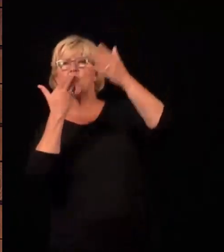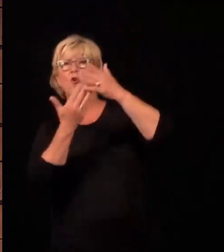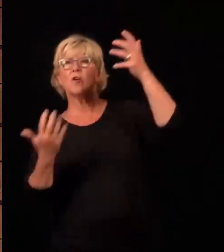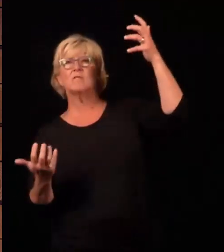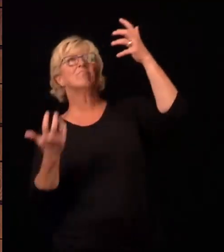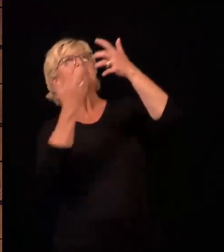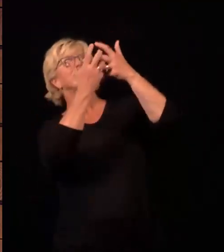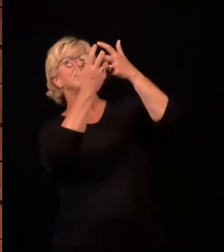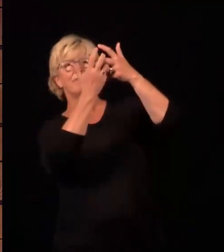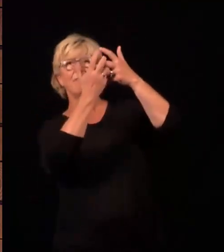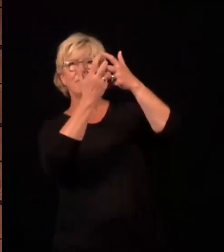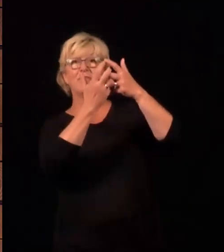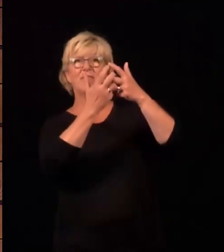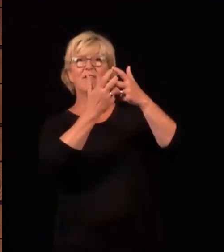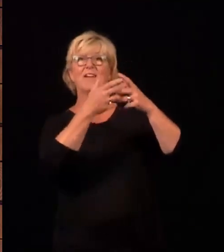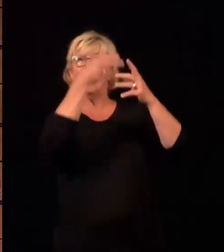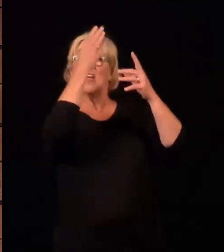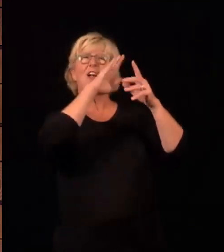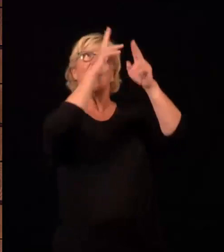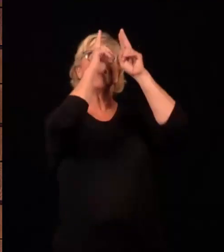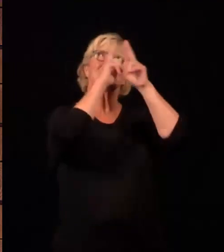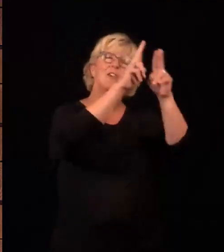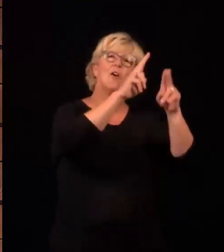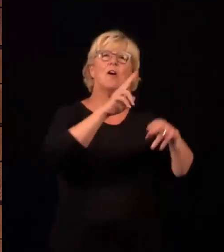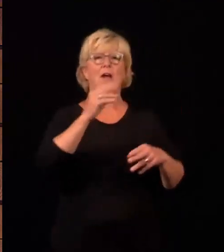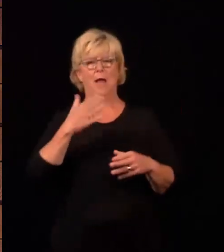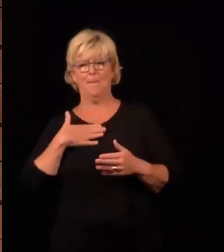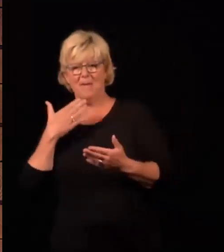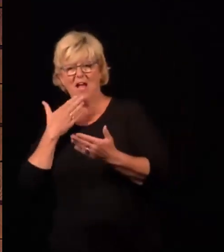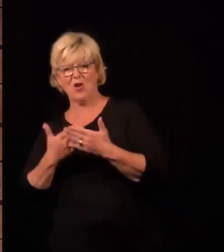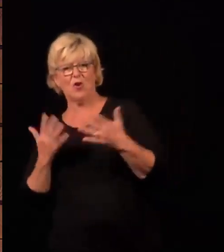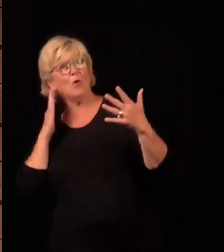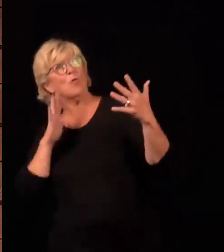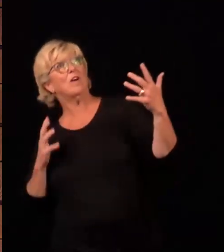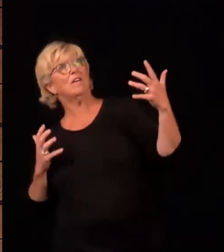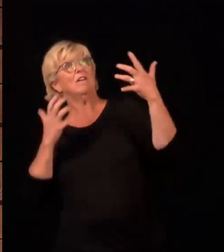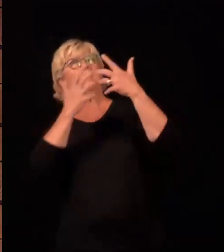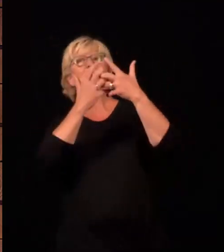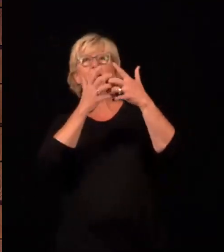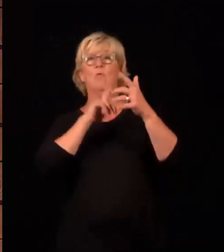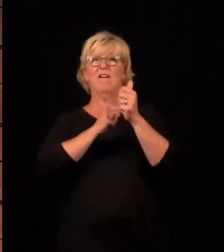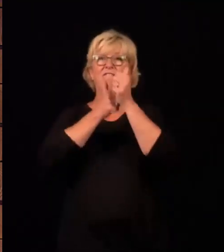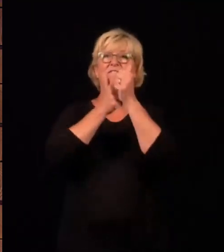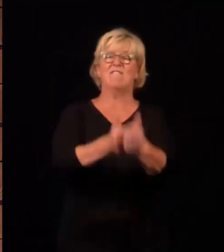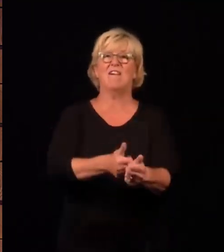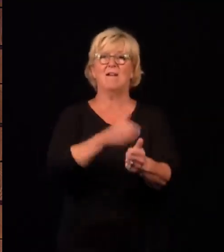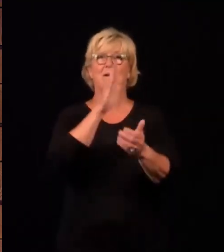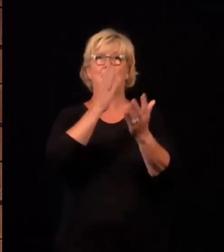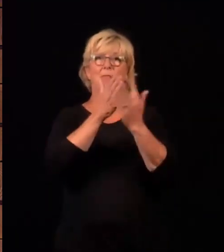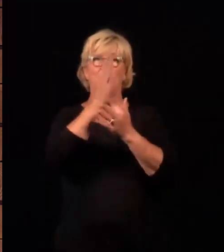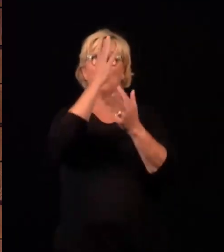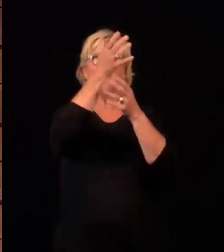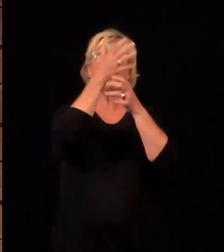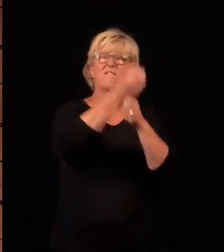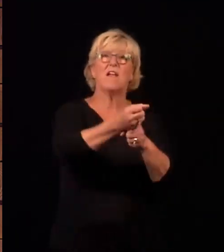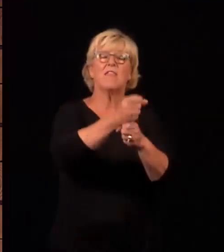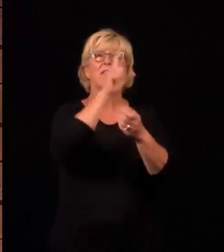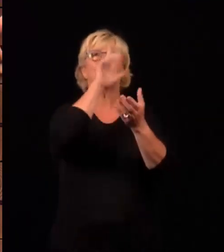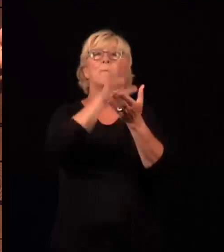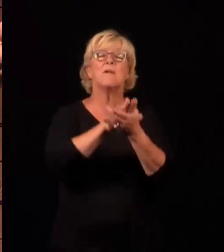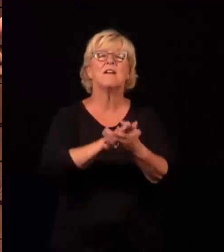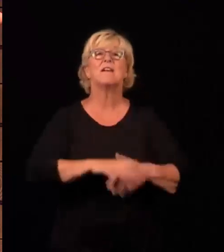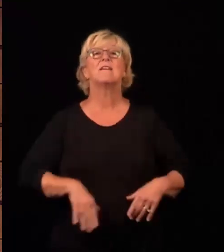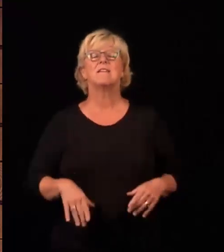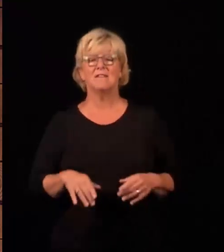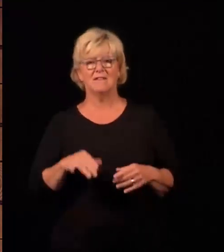truly believe that God's glory and my good will come together as I walk by faith, what happens is the opportunities